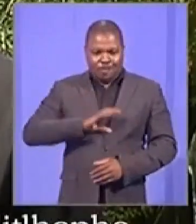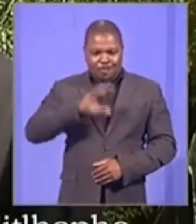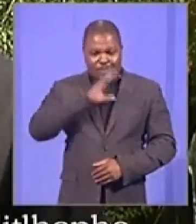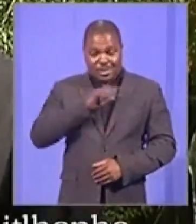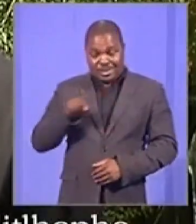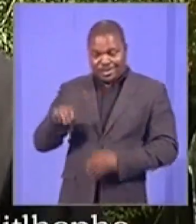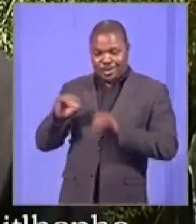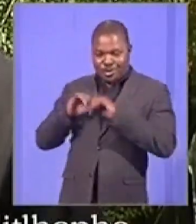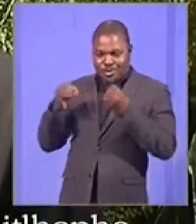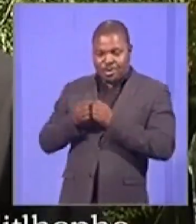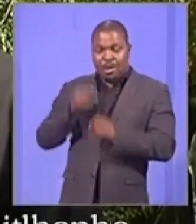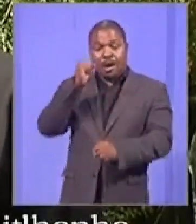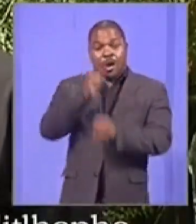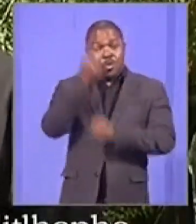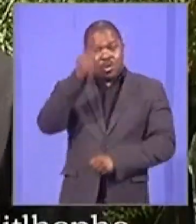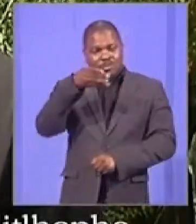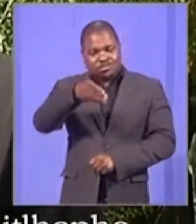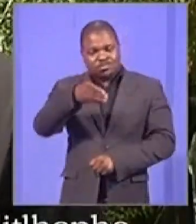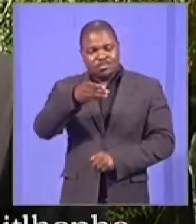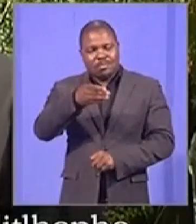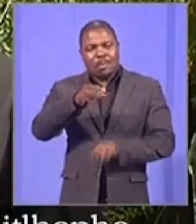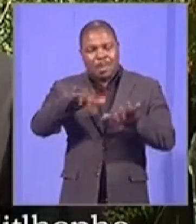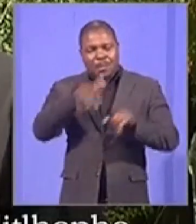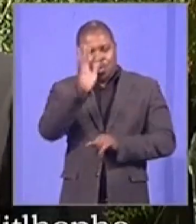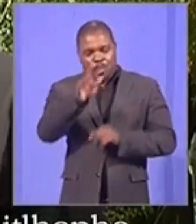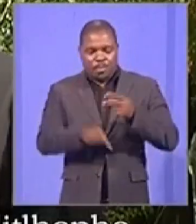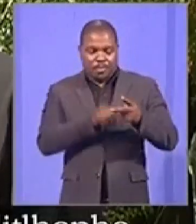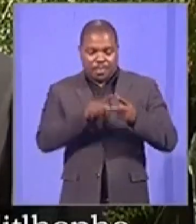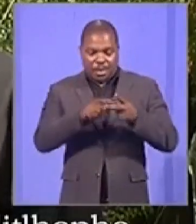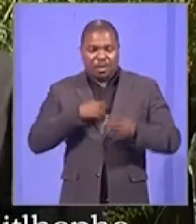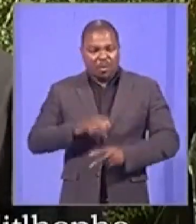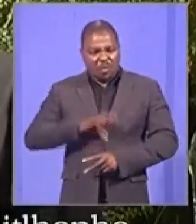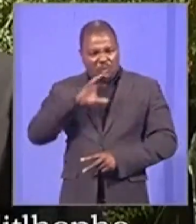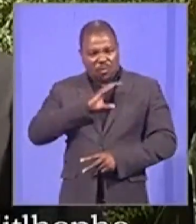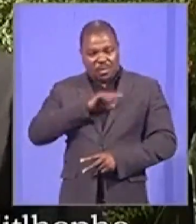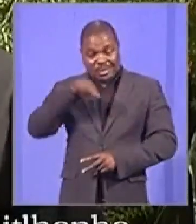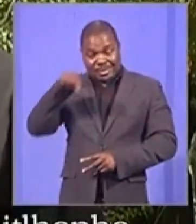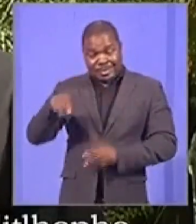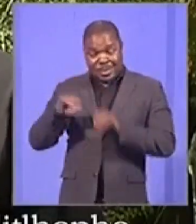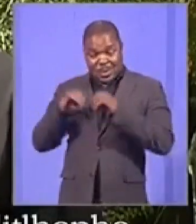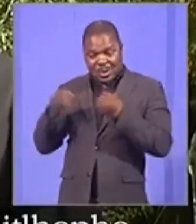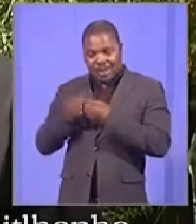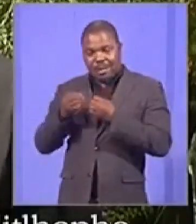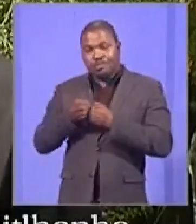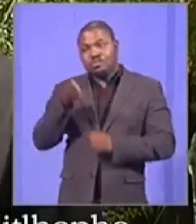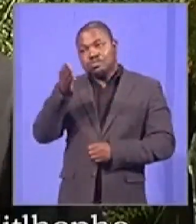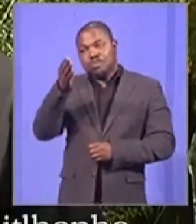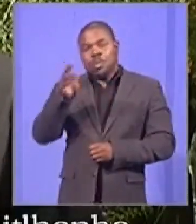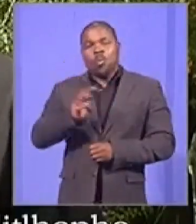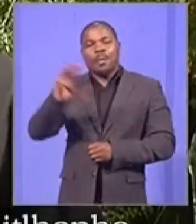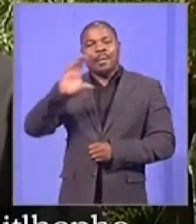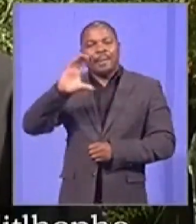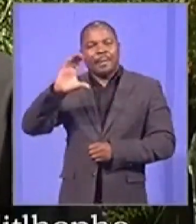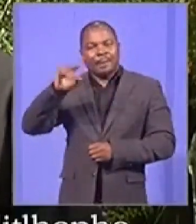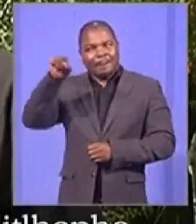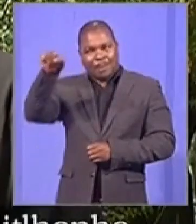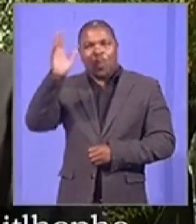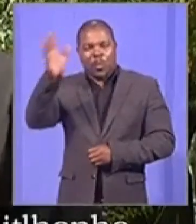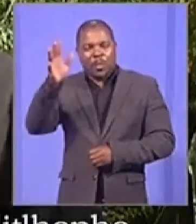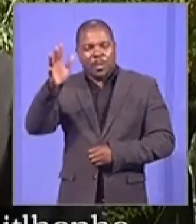Mzansi will be in the Gauteng legislature, confident standing here that Rice Mzansi will be in the Western Cape